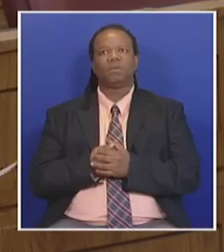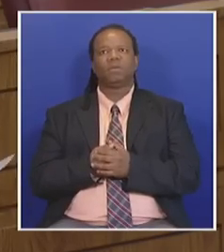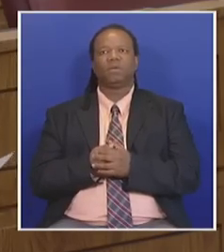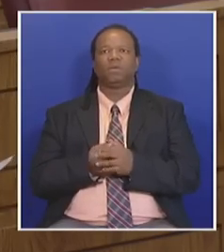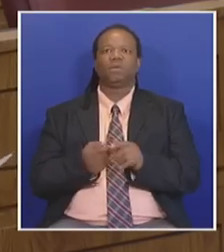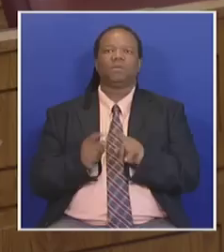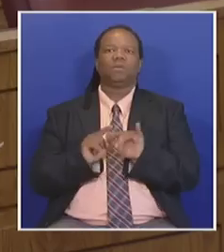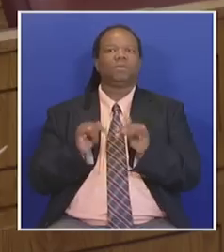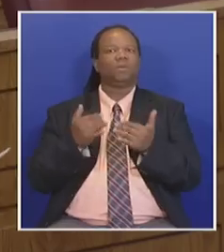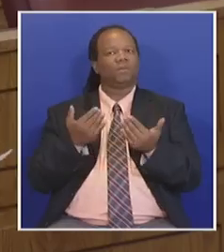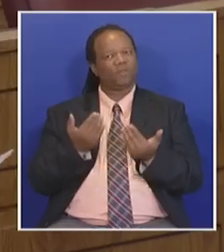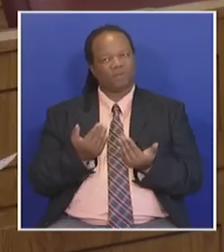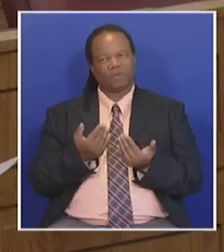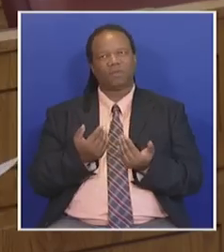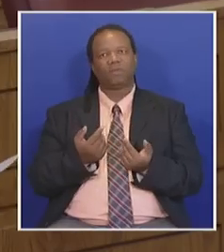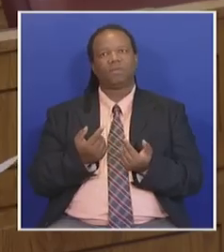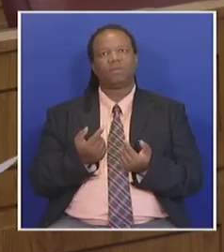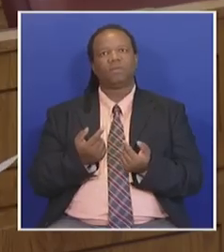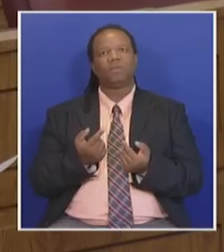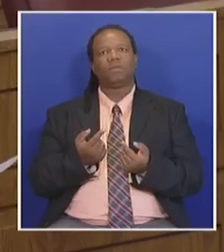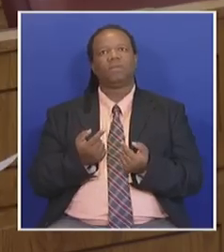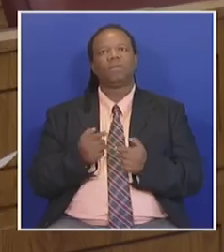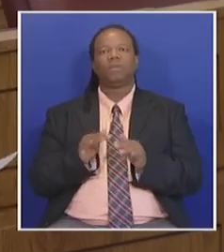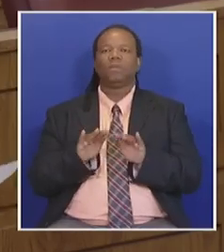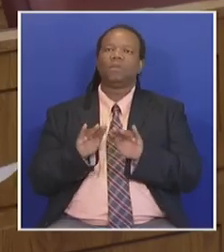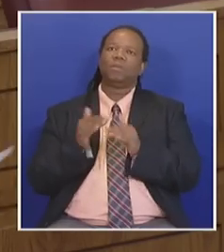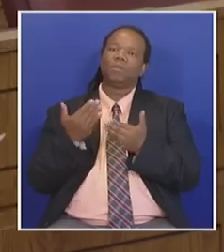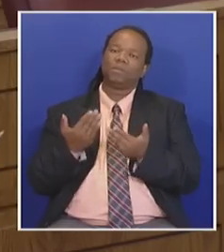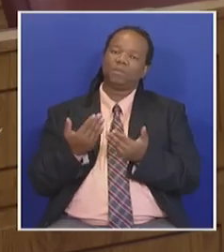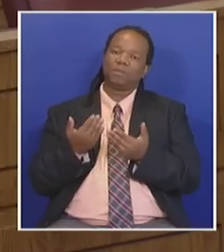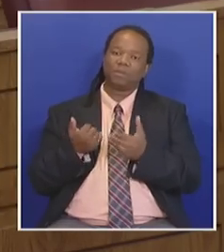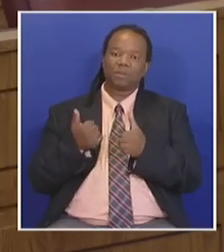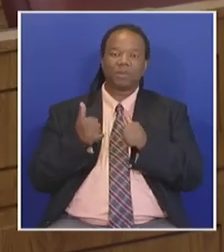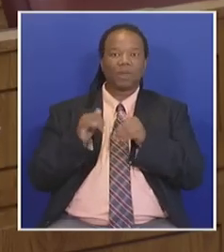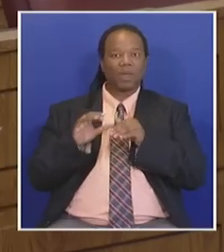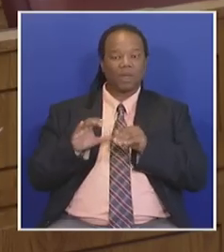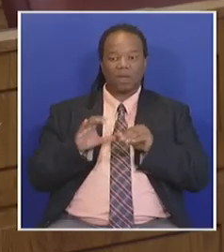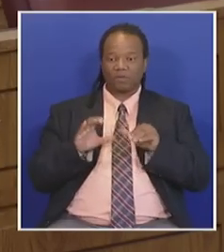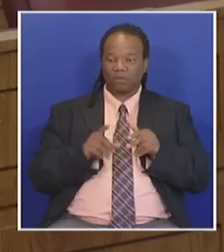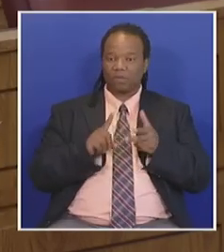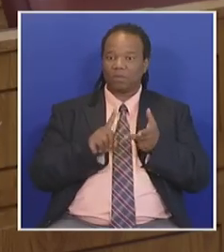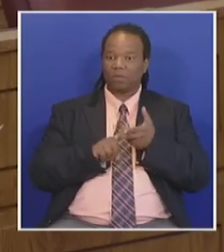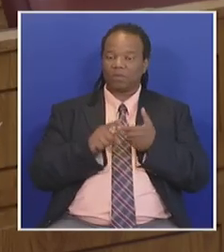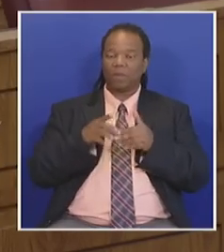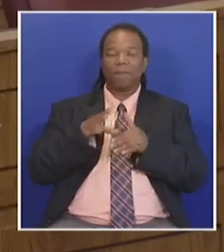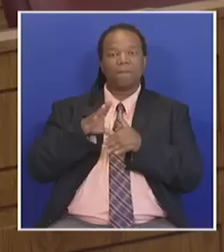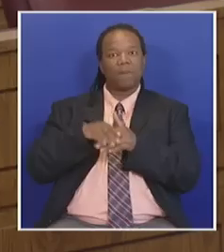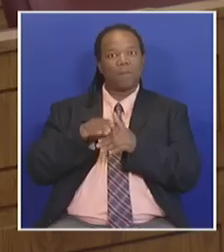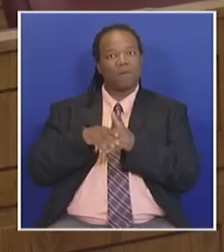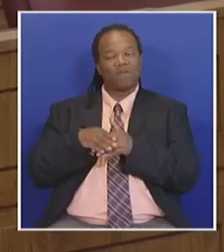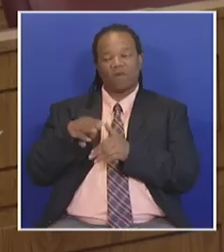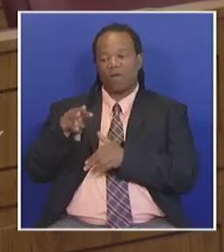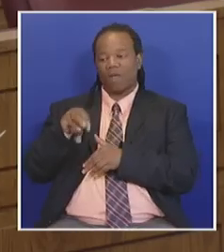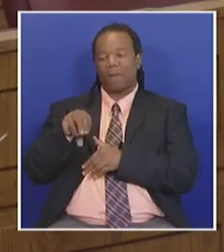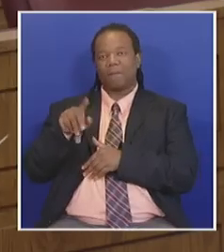Grill. Also note that Ashley Grill, a member of Mkondo Wesizwe, was only 20 years old when